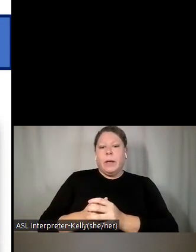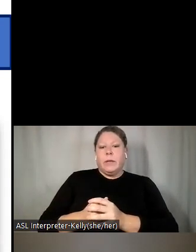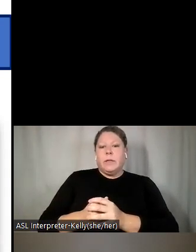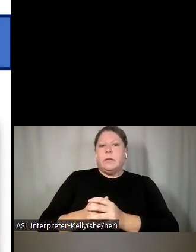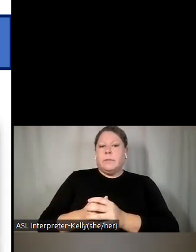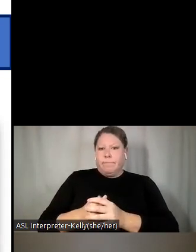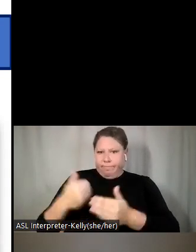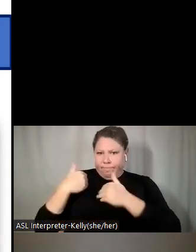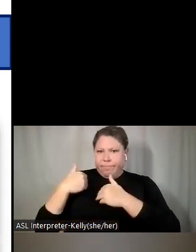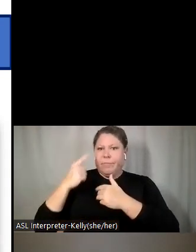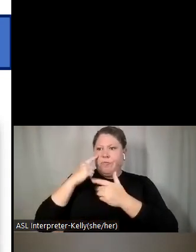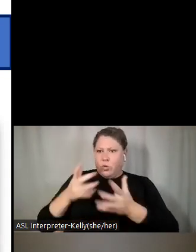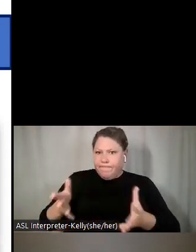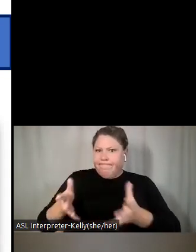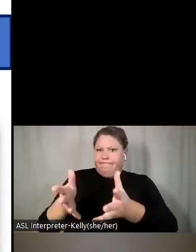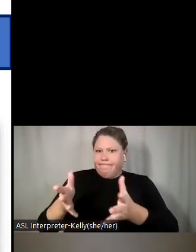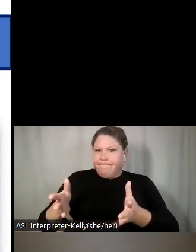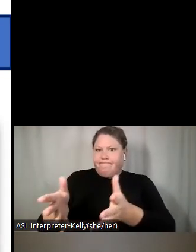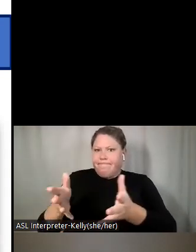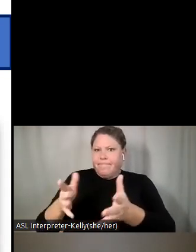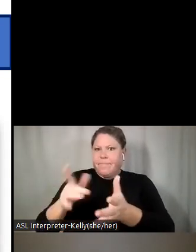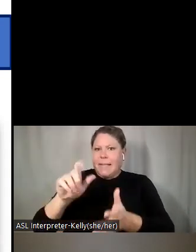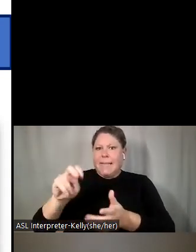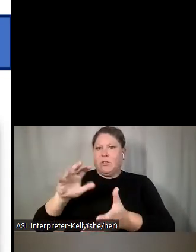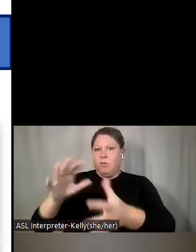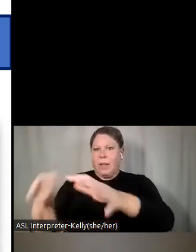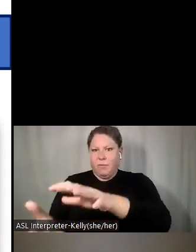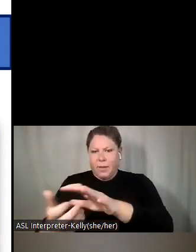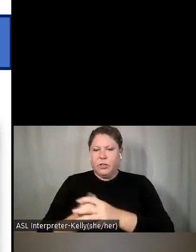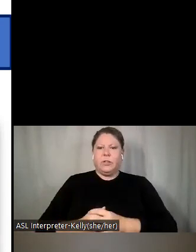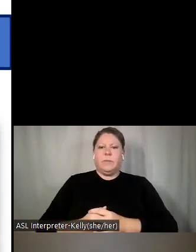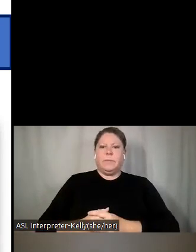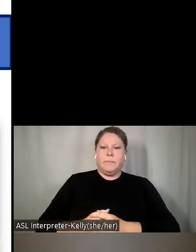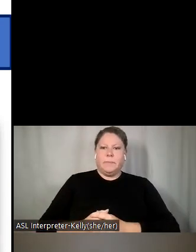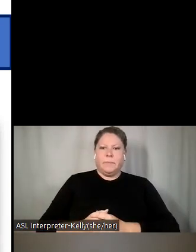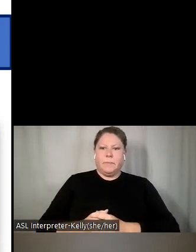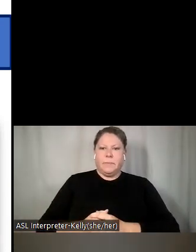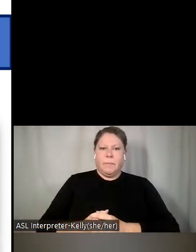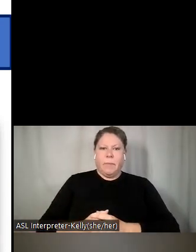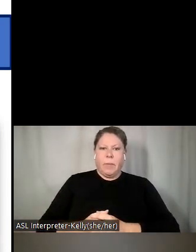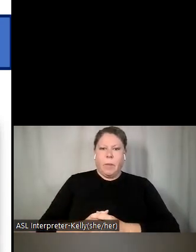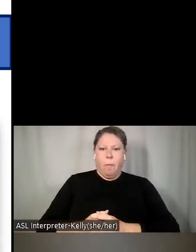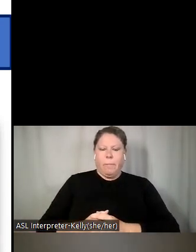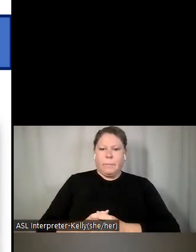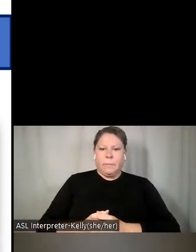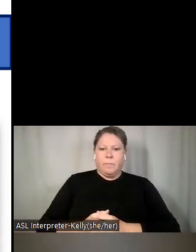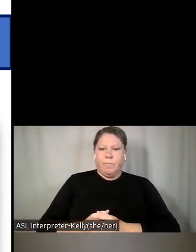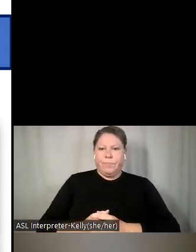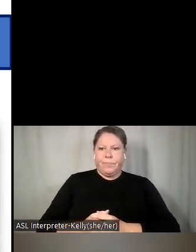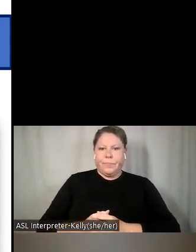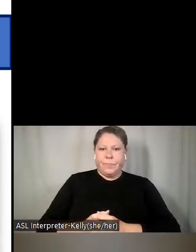this lean transformation. So this last section, we're going to take a quick peek under the hood of the lean transformation section's